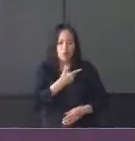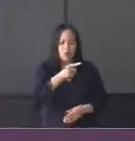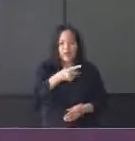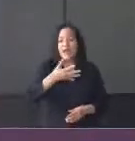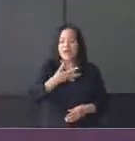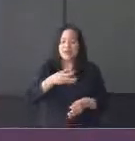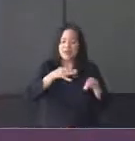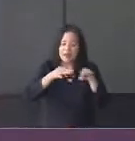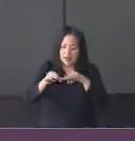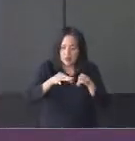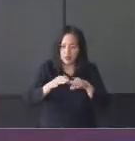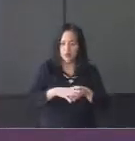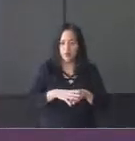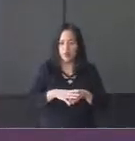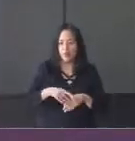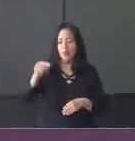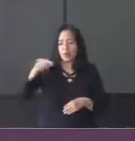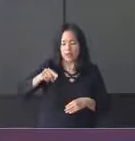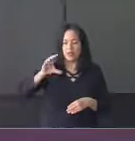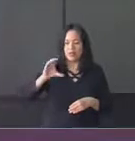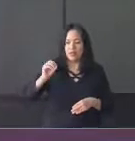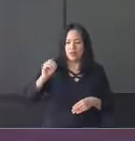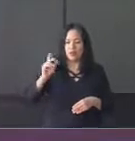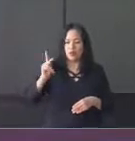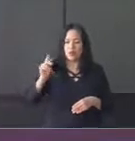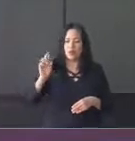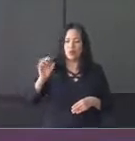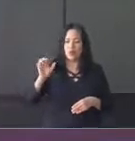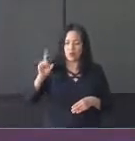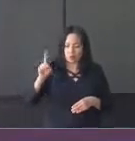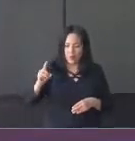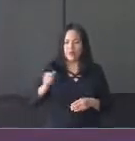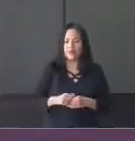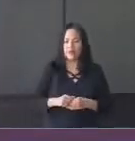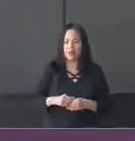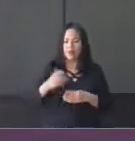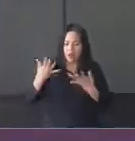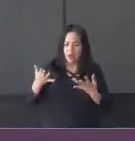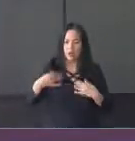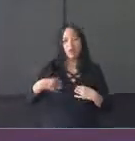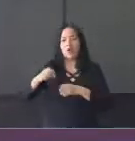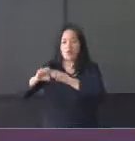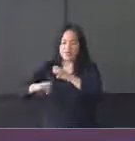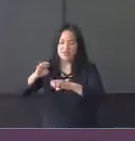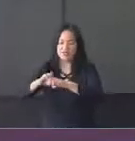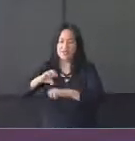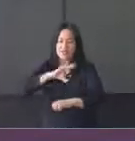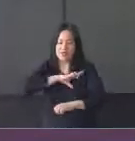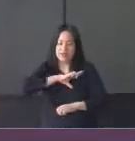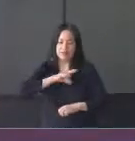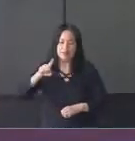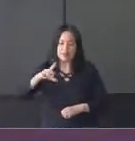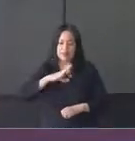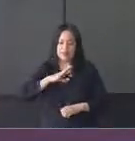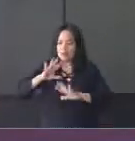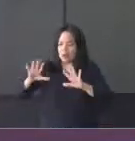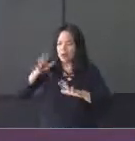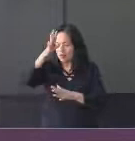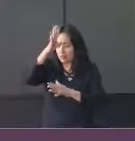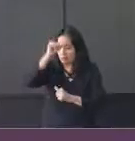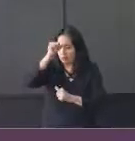work in COPRED, we have a very important strategy of an outreach strategy with the private sector in Mexico